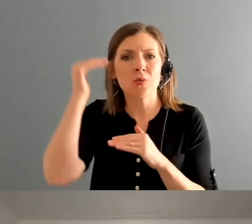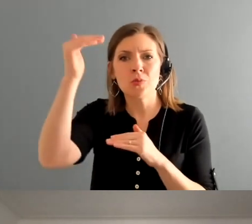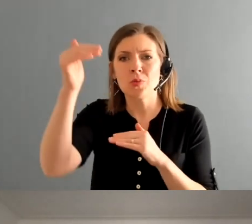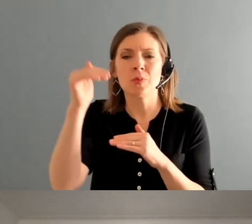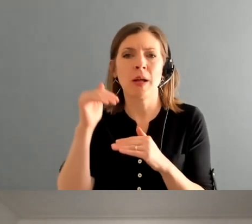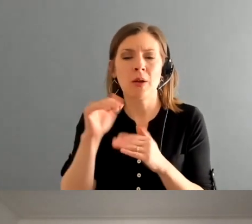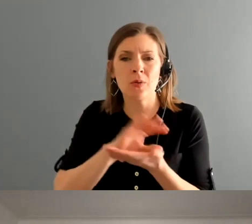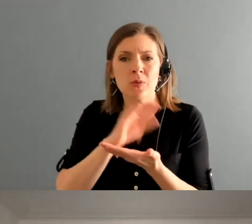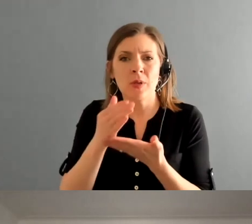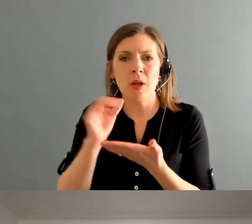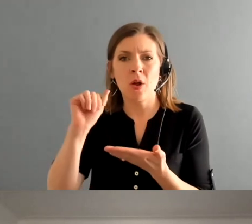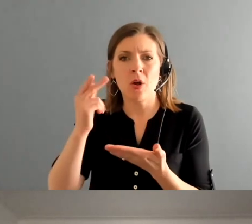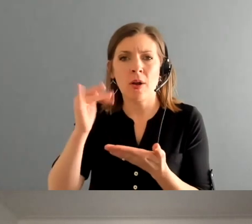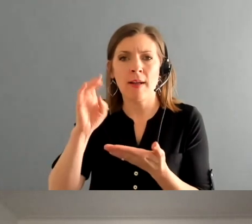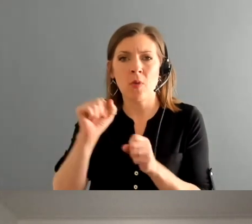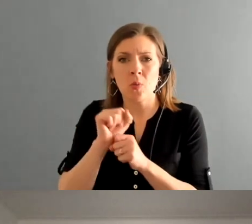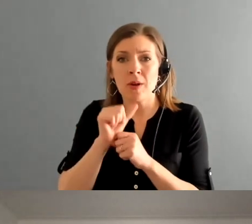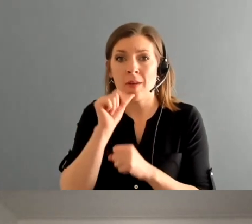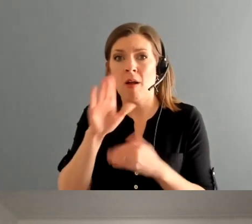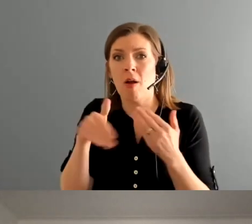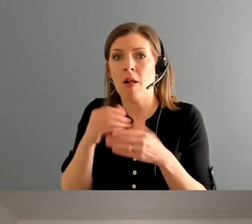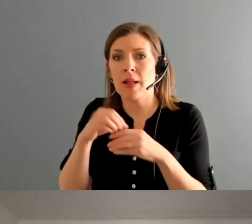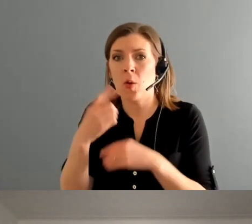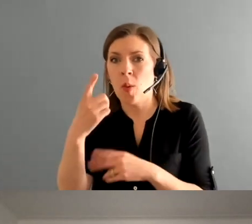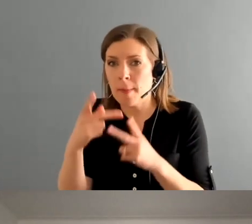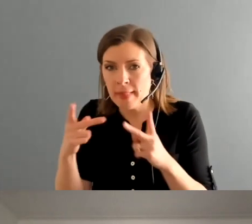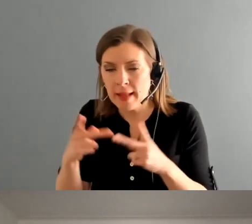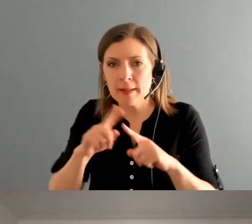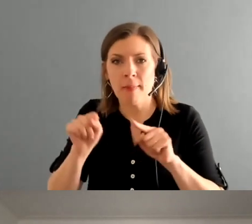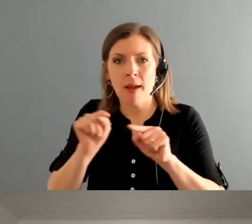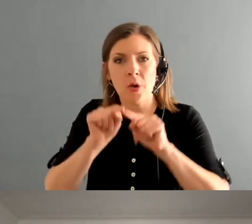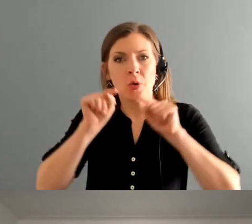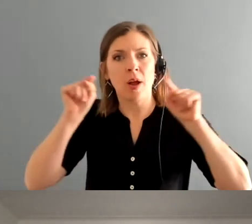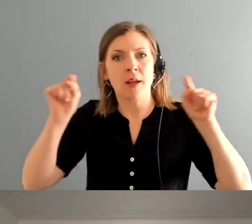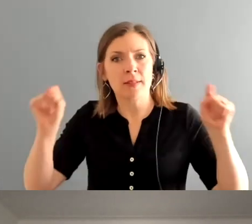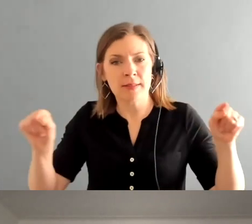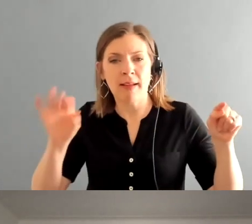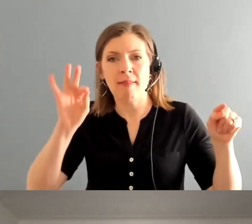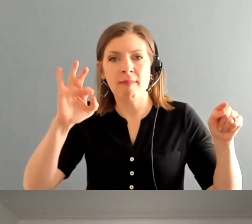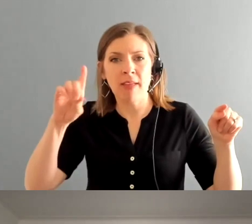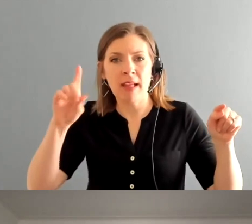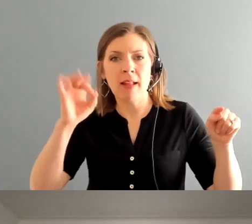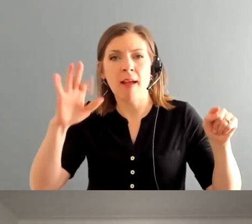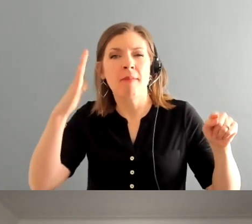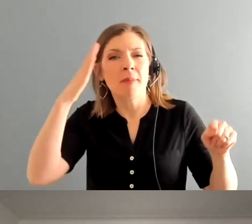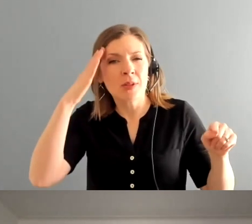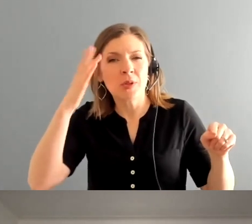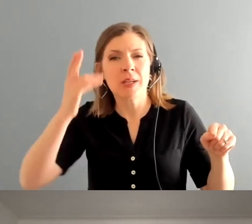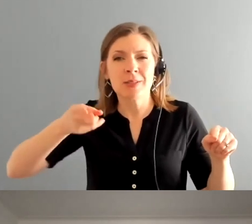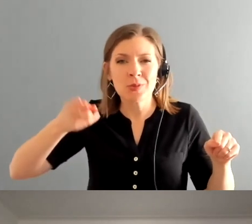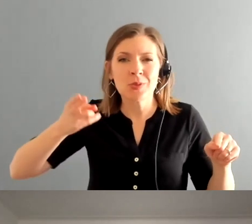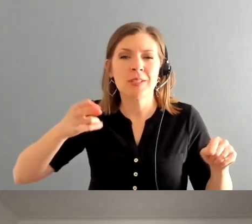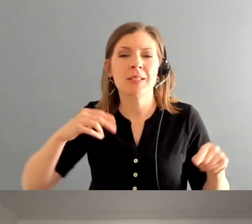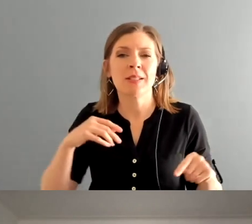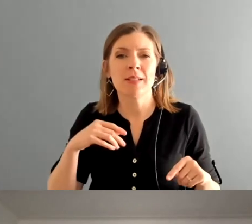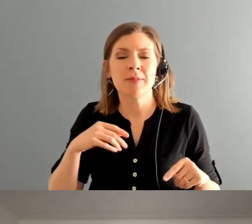of archival work, not all in one place, but across a whole field of from military history and